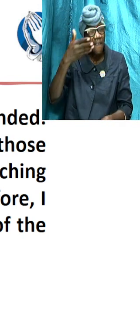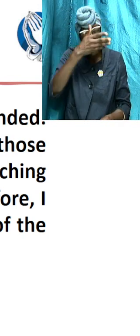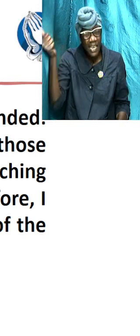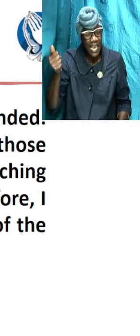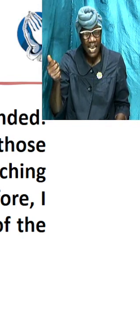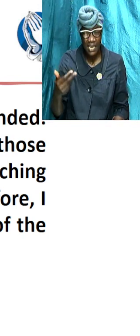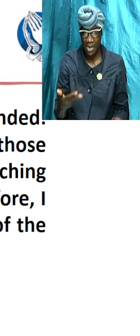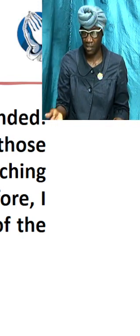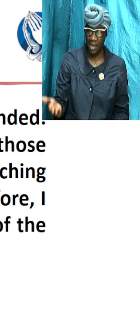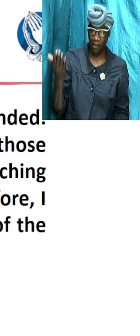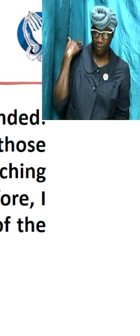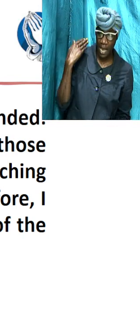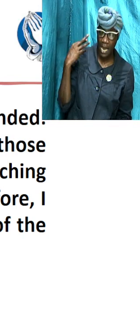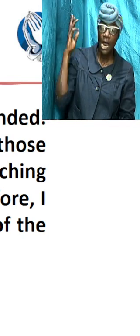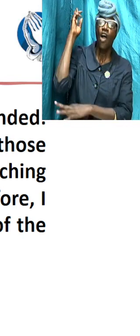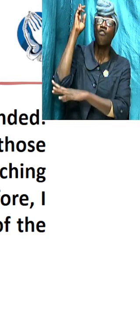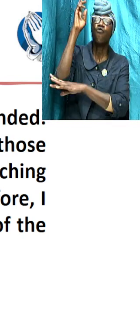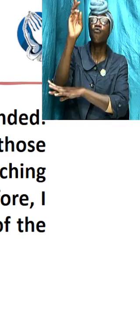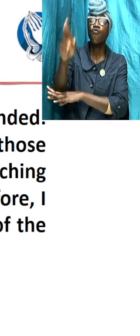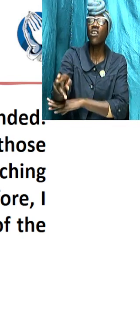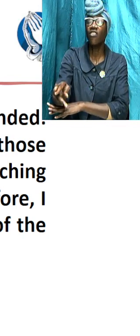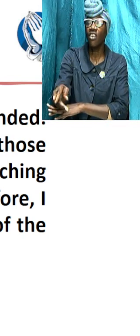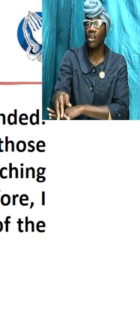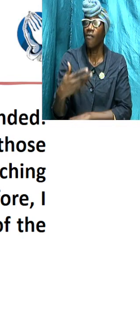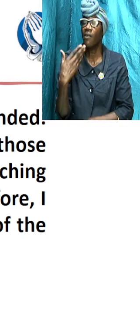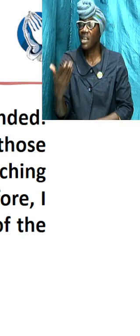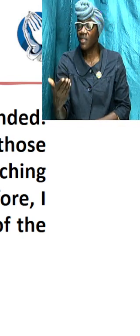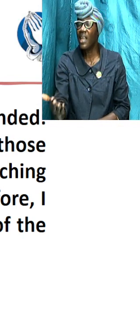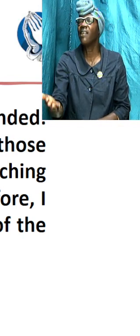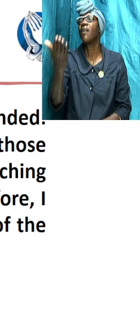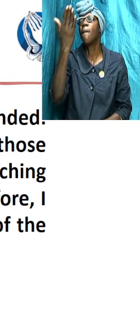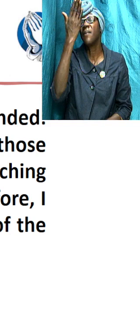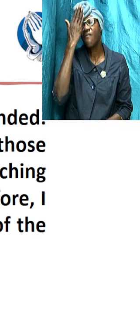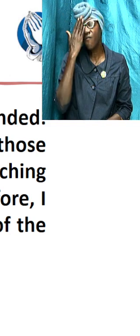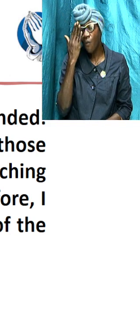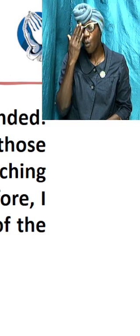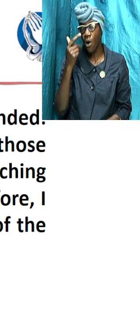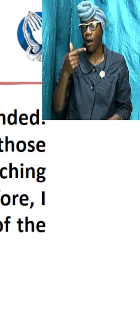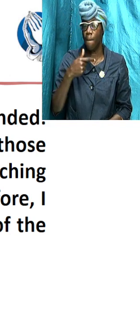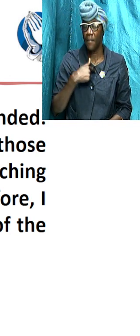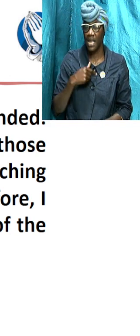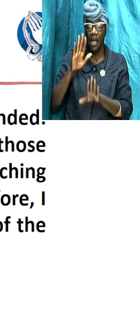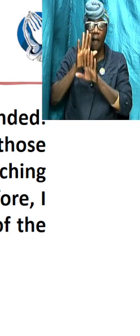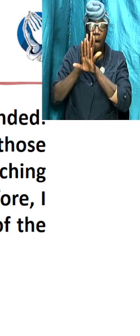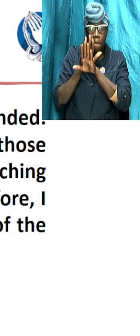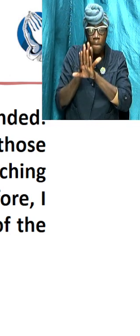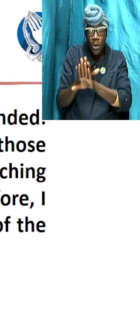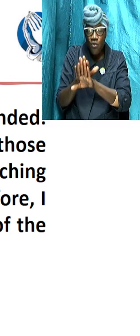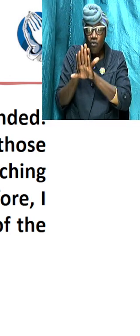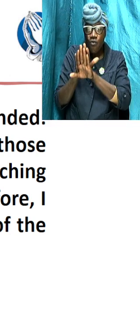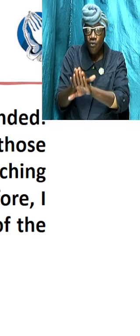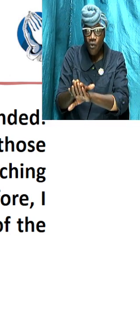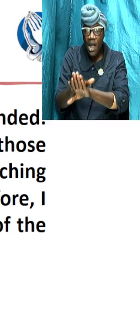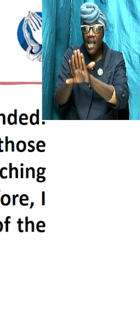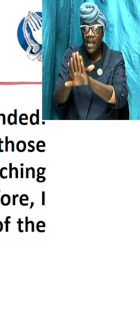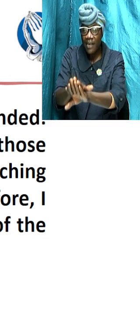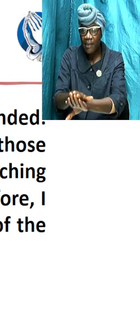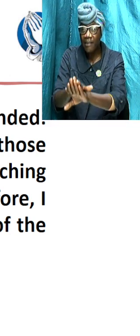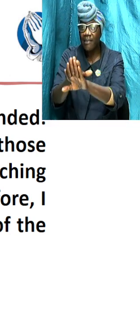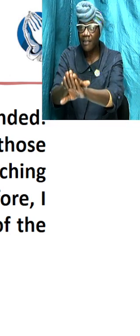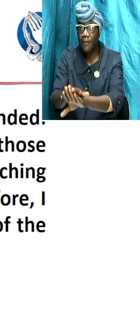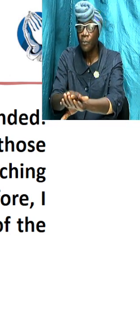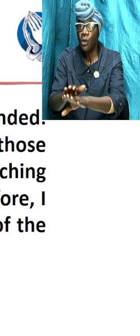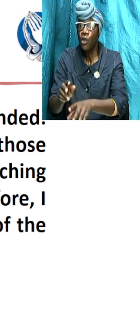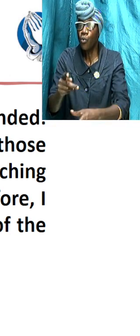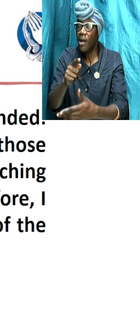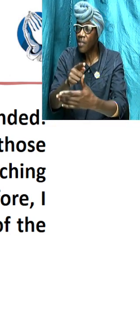behind and reaching forth for those things which are before. He said, I press toward the mark for the